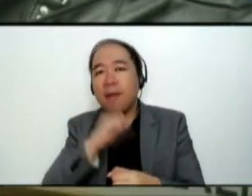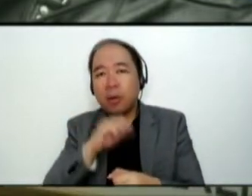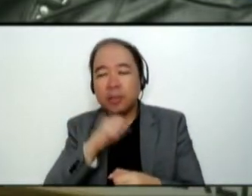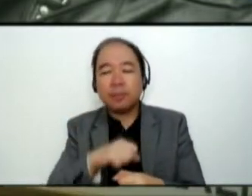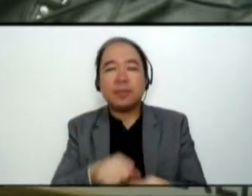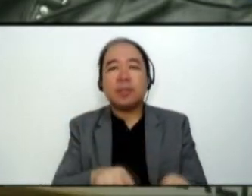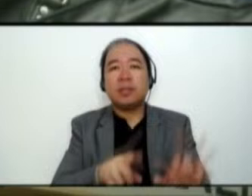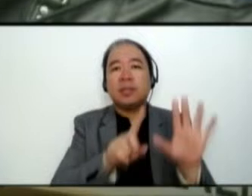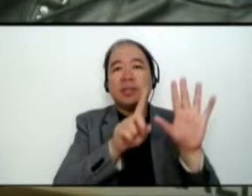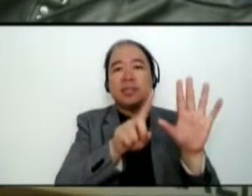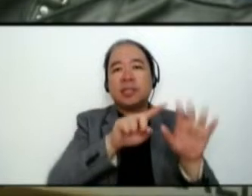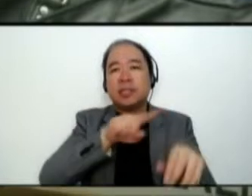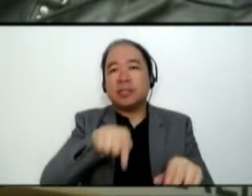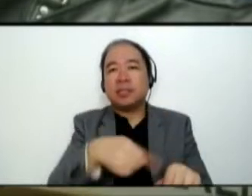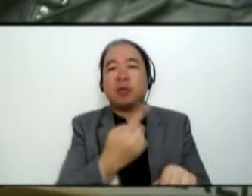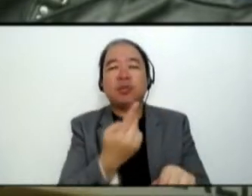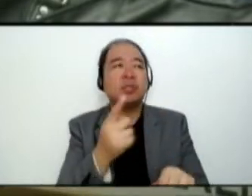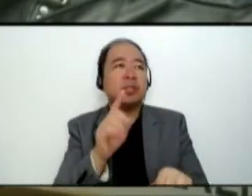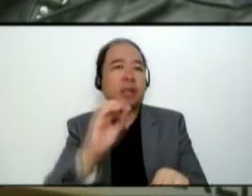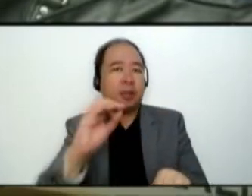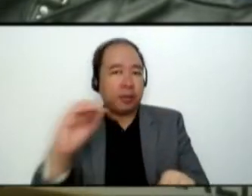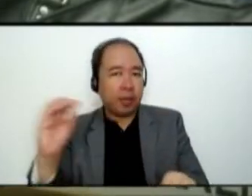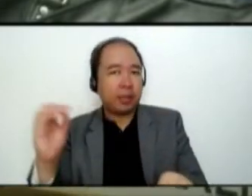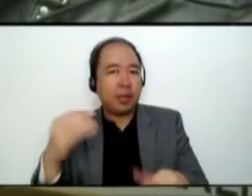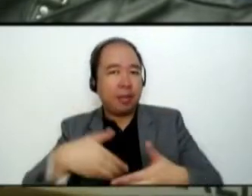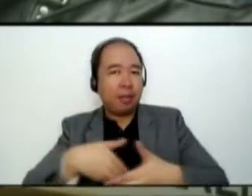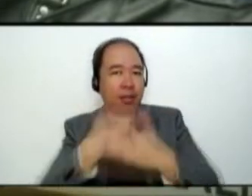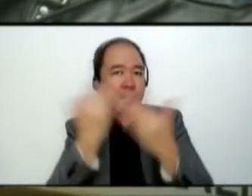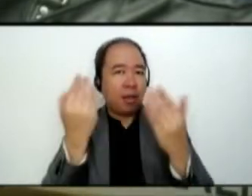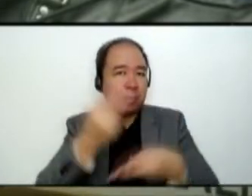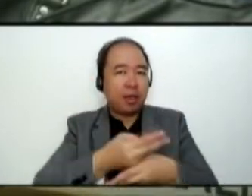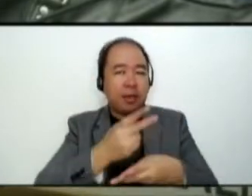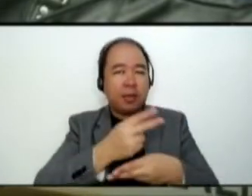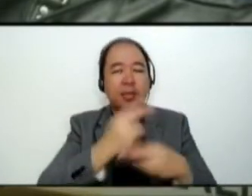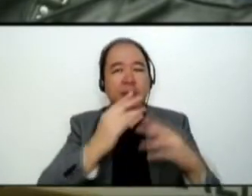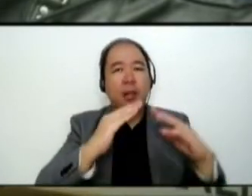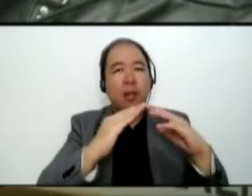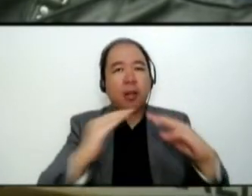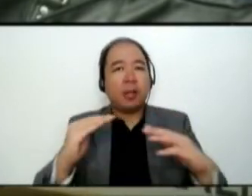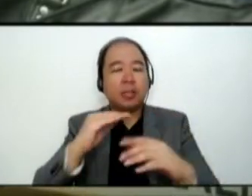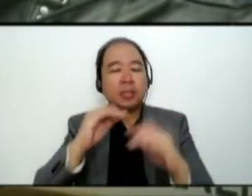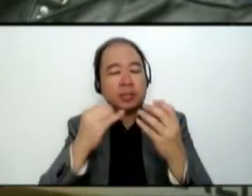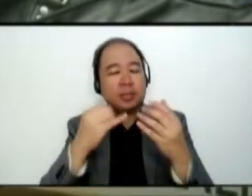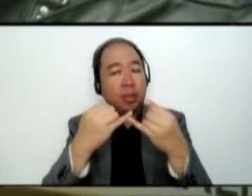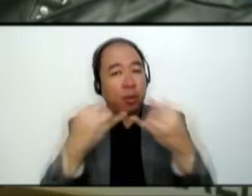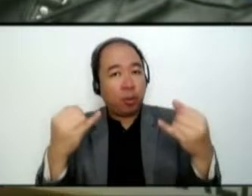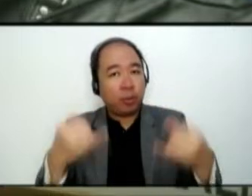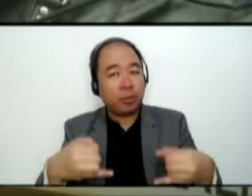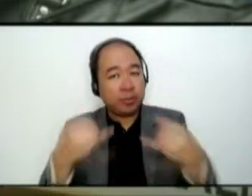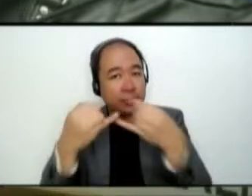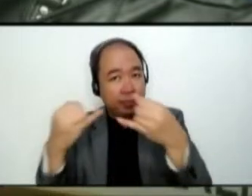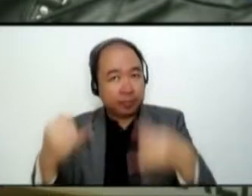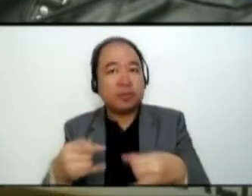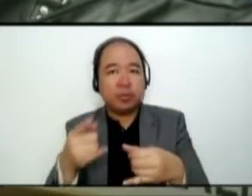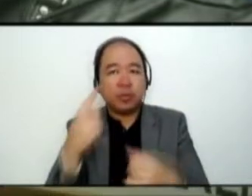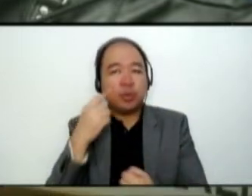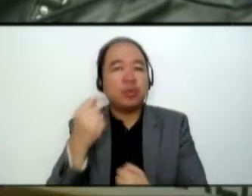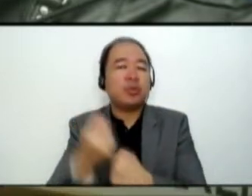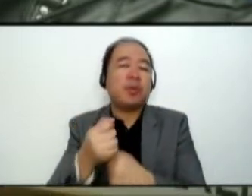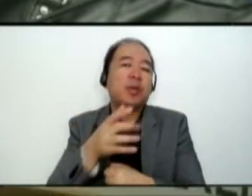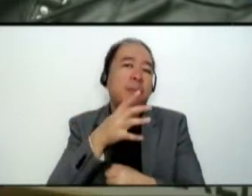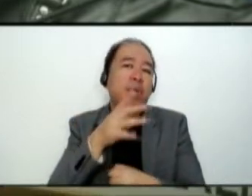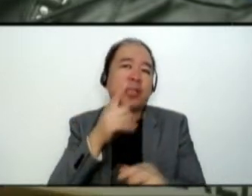6,430 daycare centers have been established to facilitate mothers working in various sectors. Third,